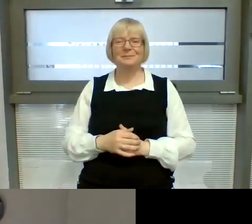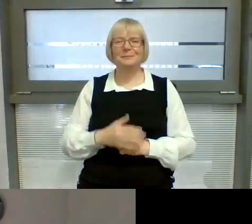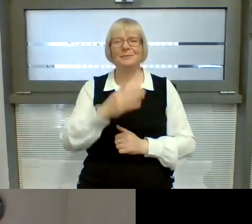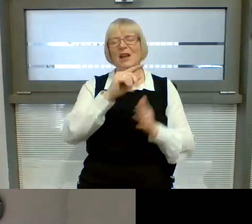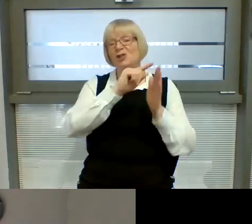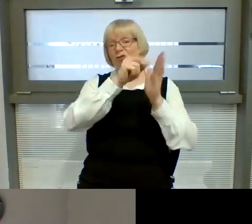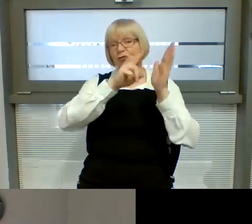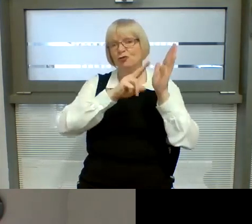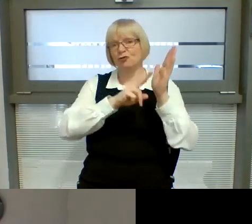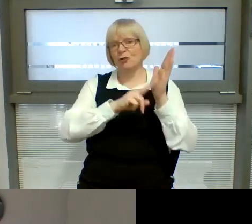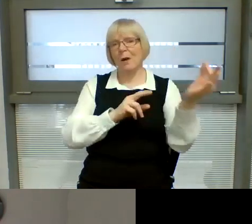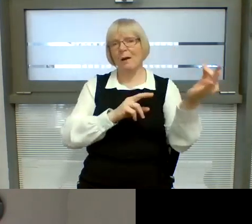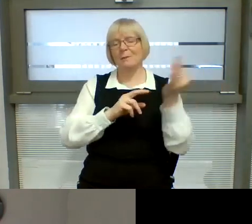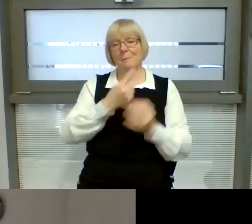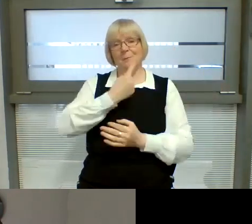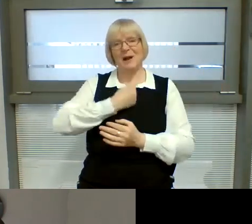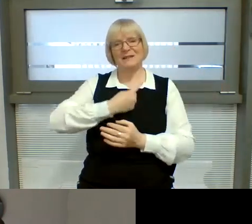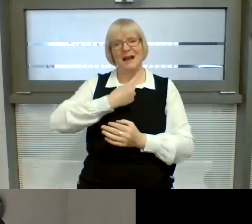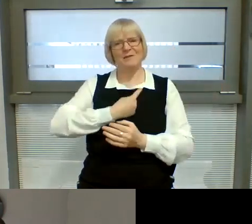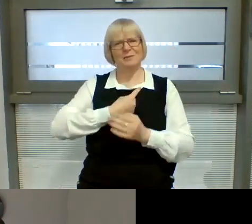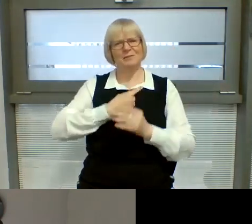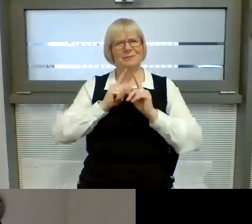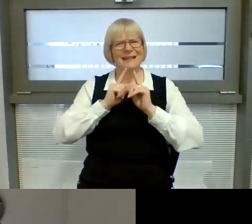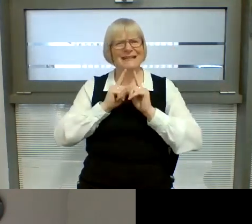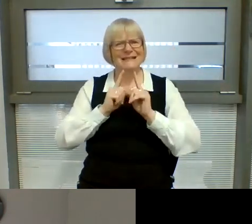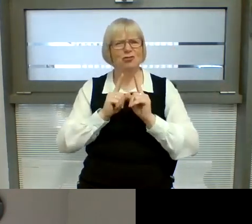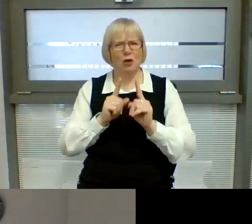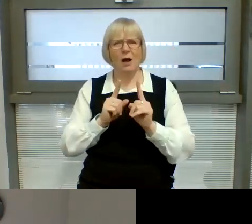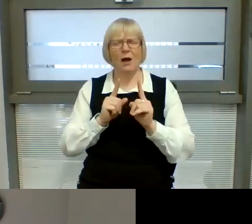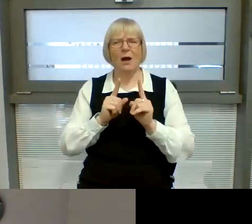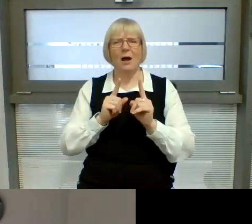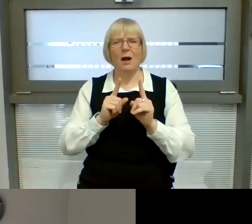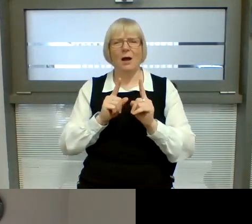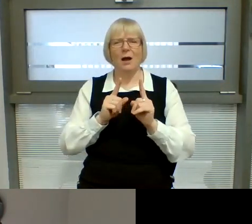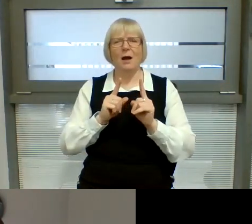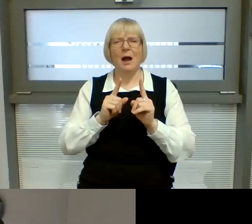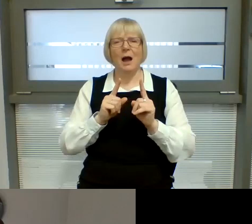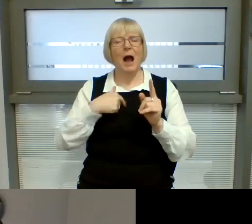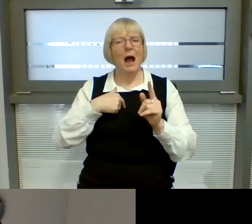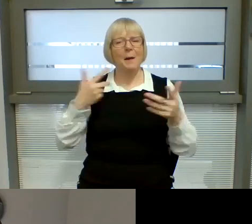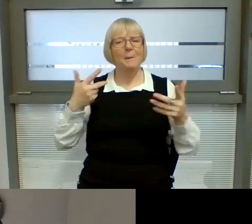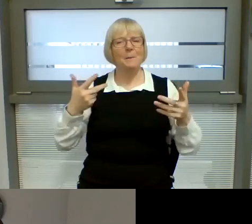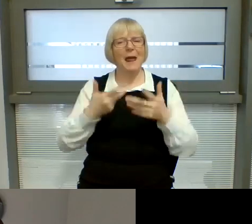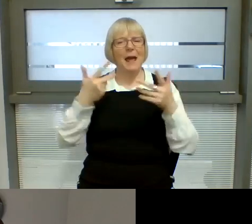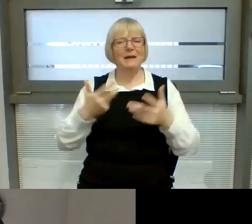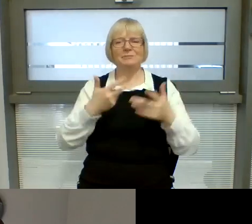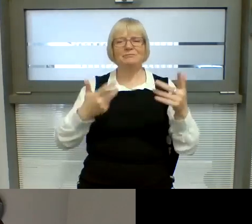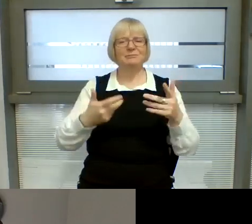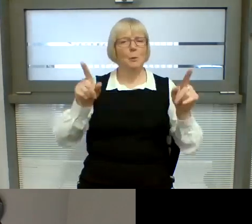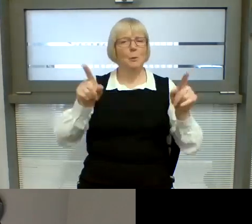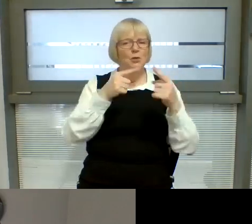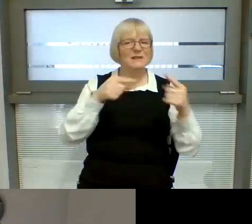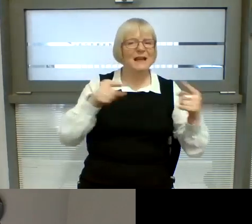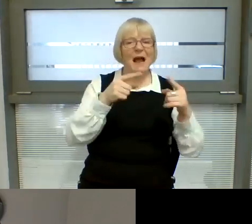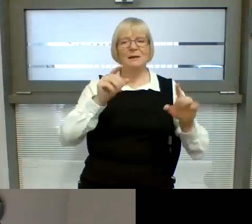as myself as a teacher, and I play instrument and perform, there is a